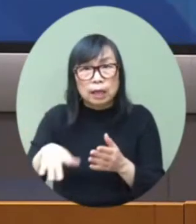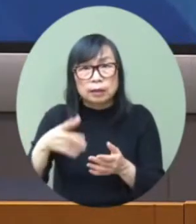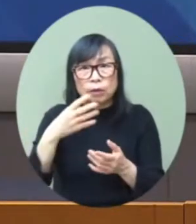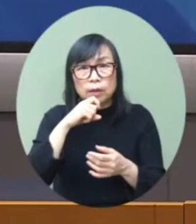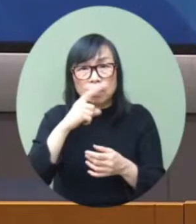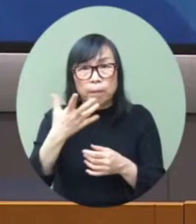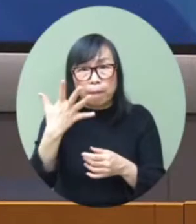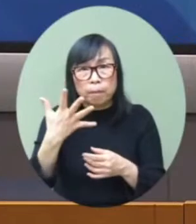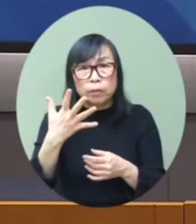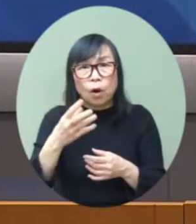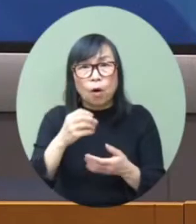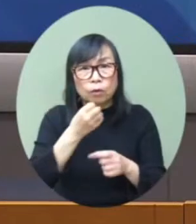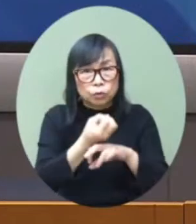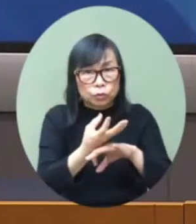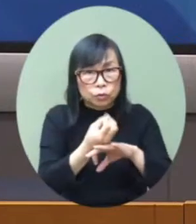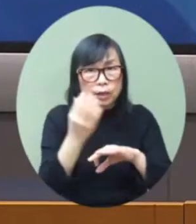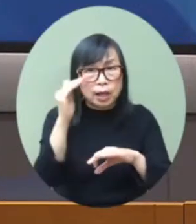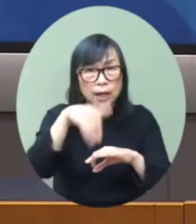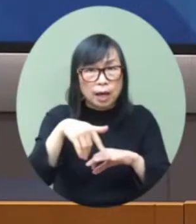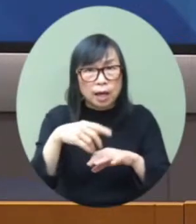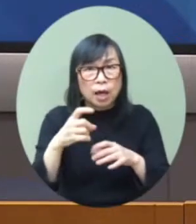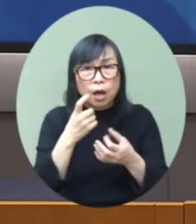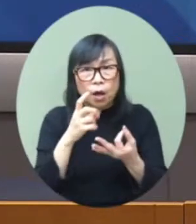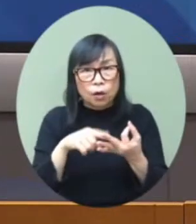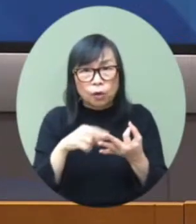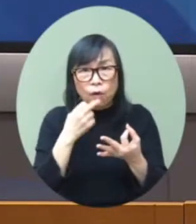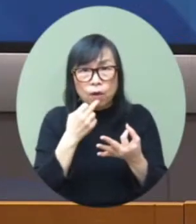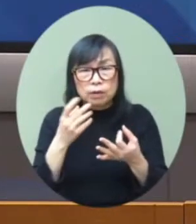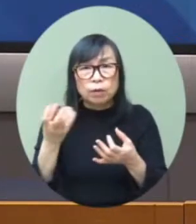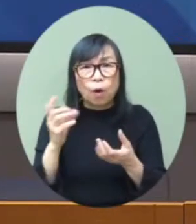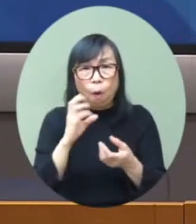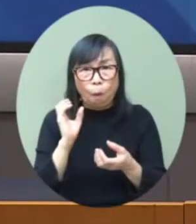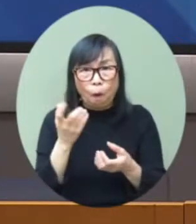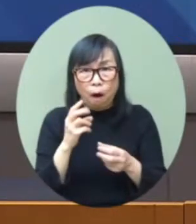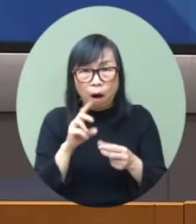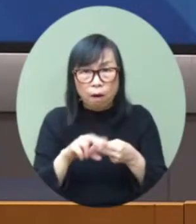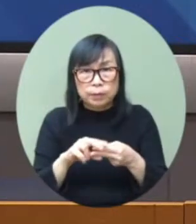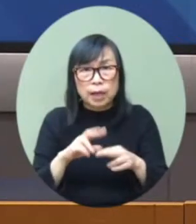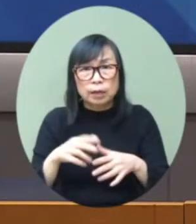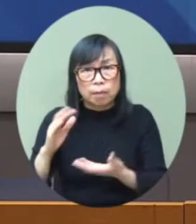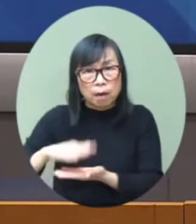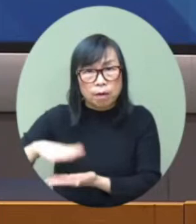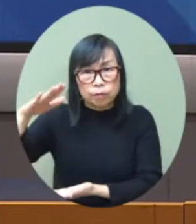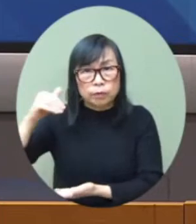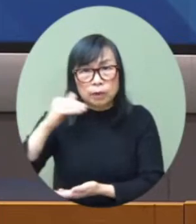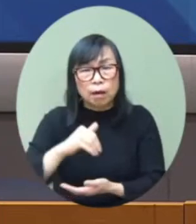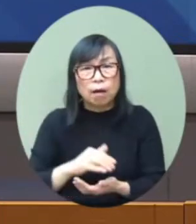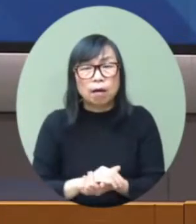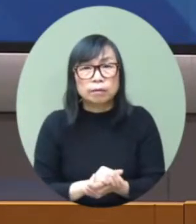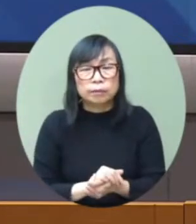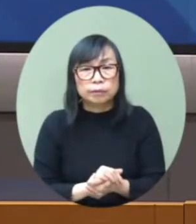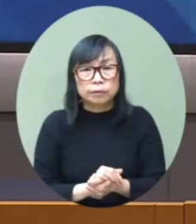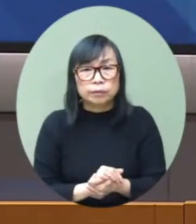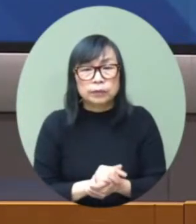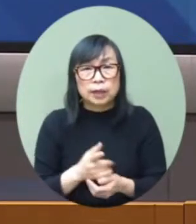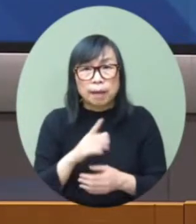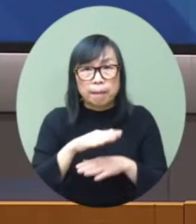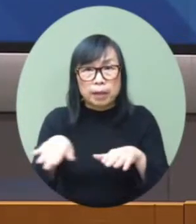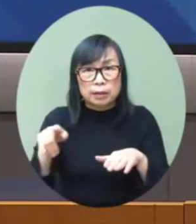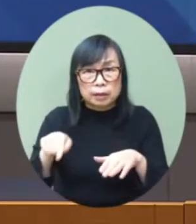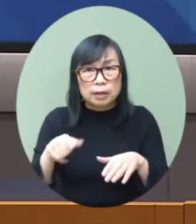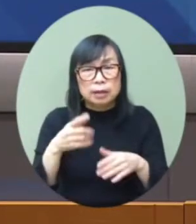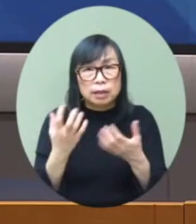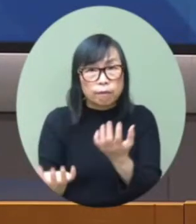Crematorium, which has a low usage rate, we have Collinson, Cape Collinson, Wan Shek, Wahab Shek, Kwai